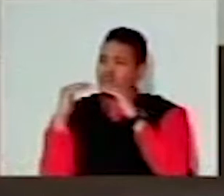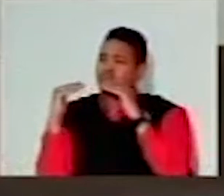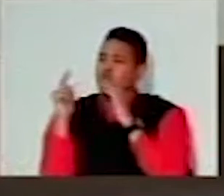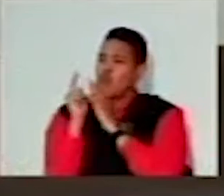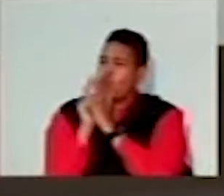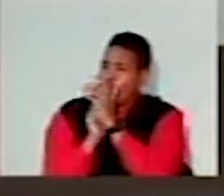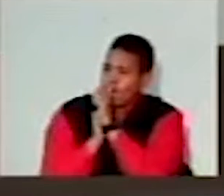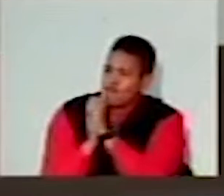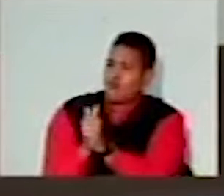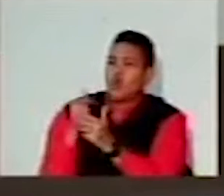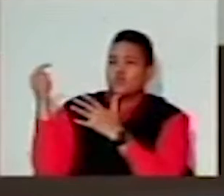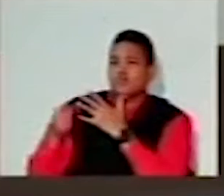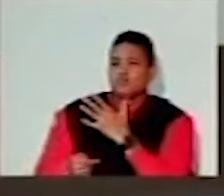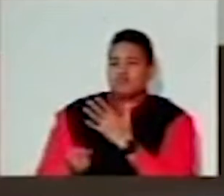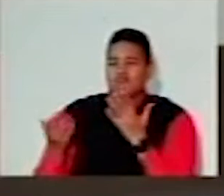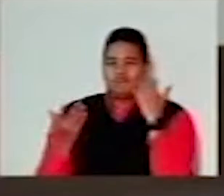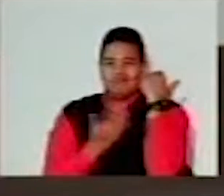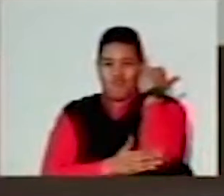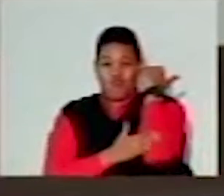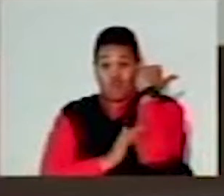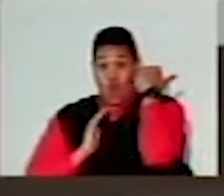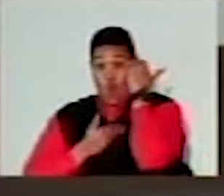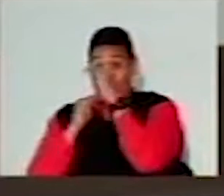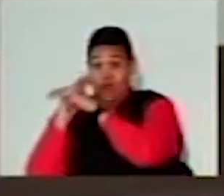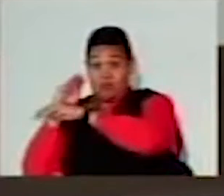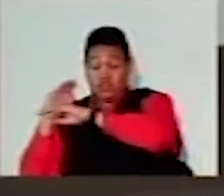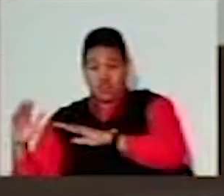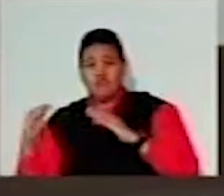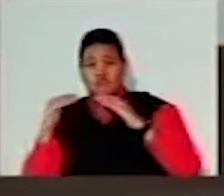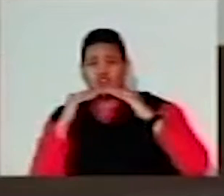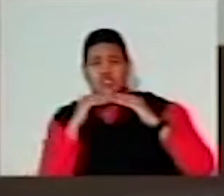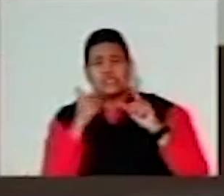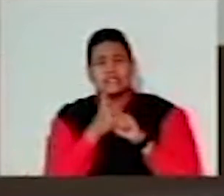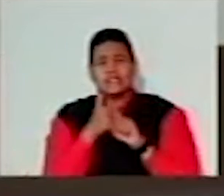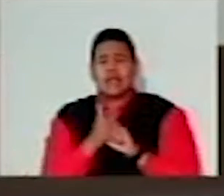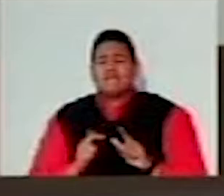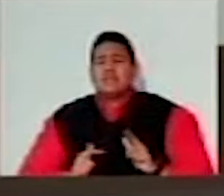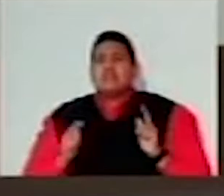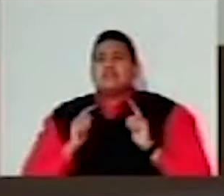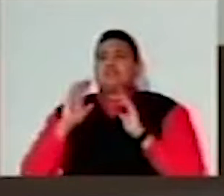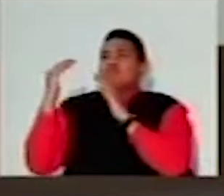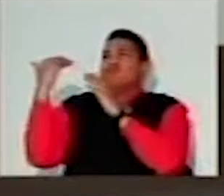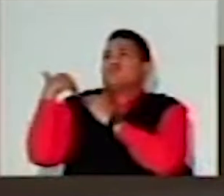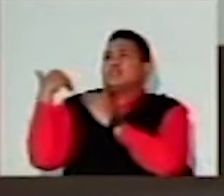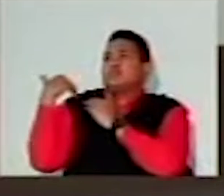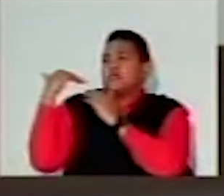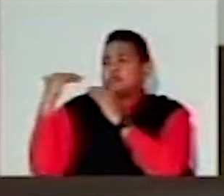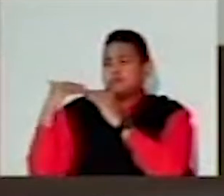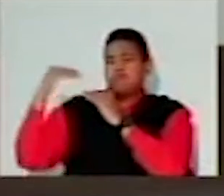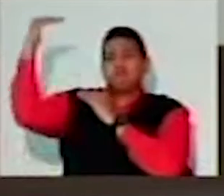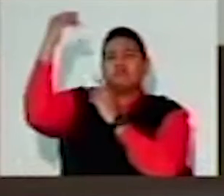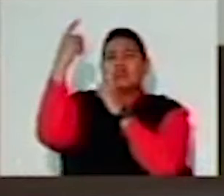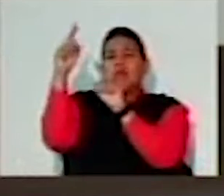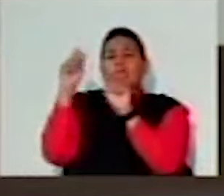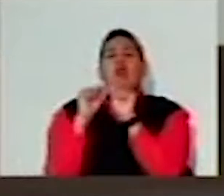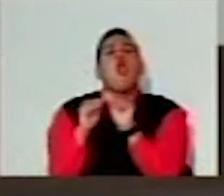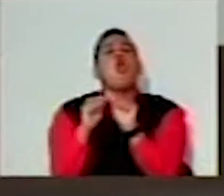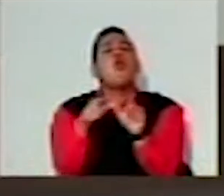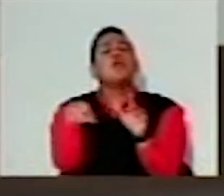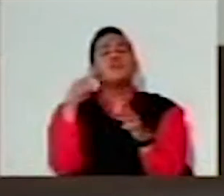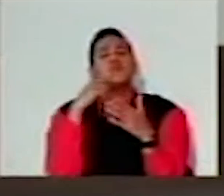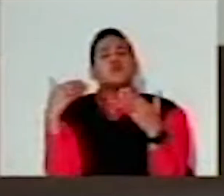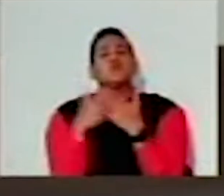law-abiding society. Our Ministry of Justice has lived up to its responsibility and continues to be